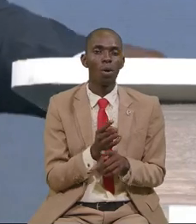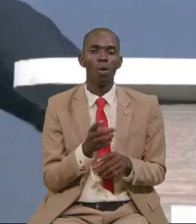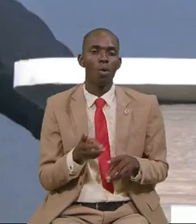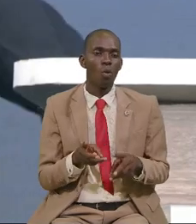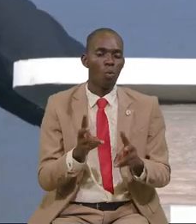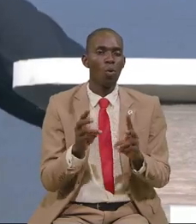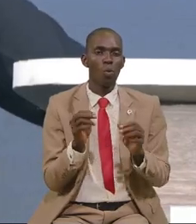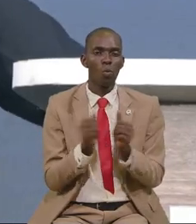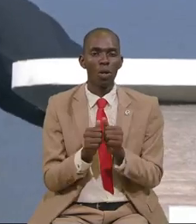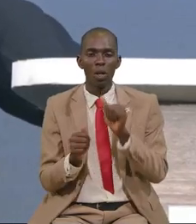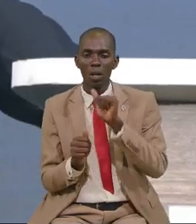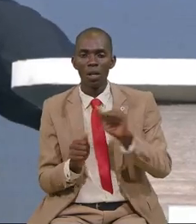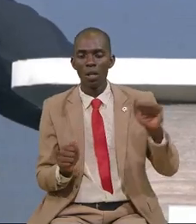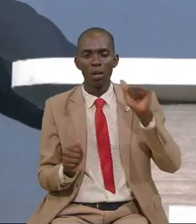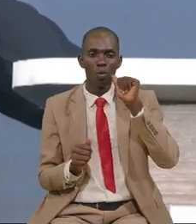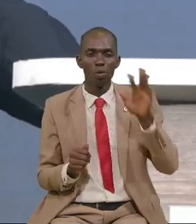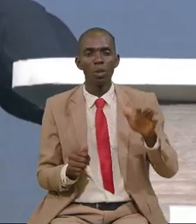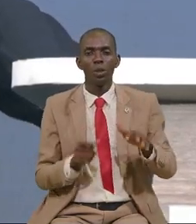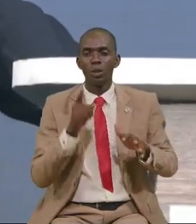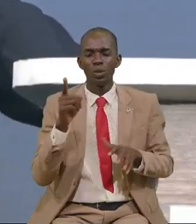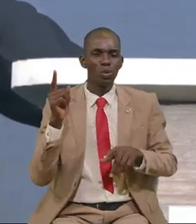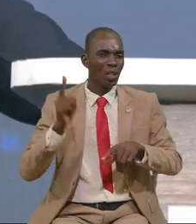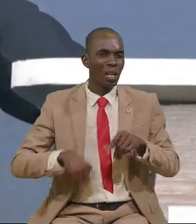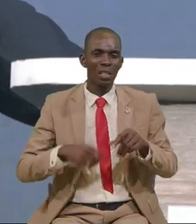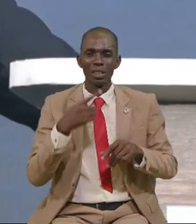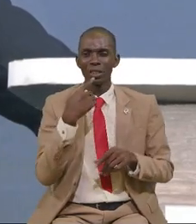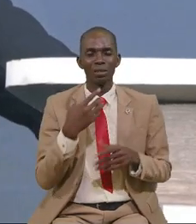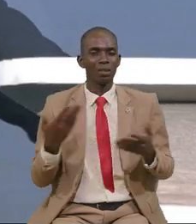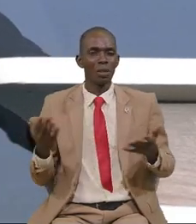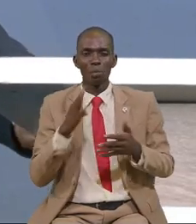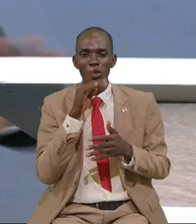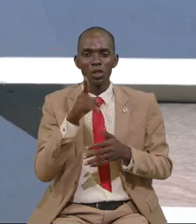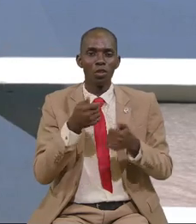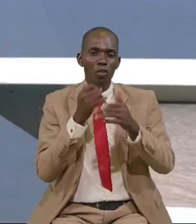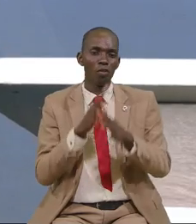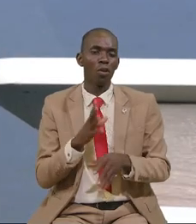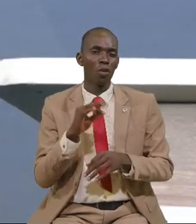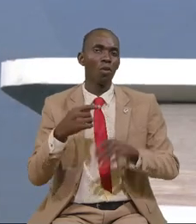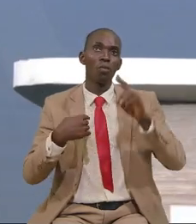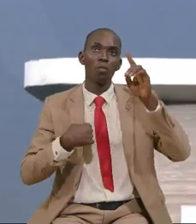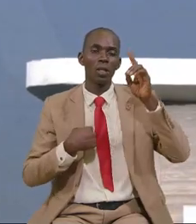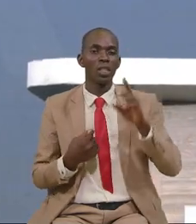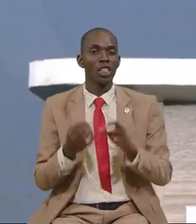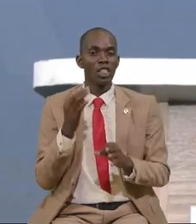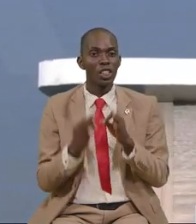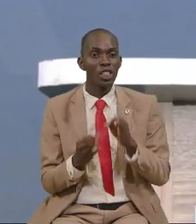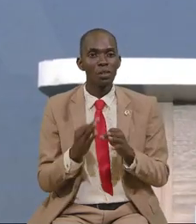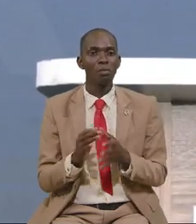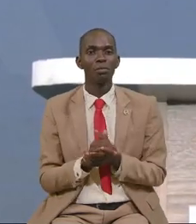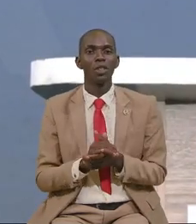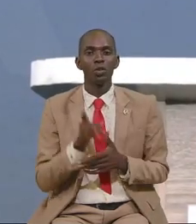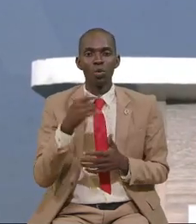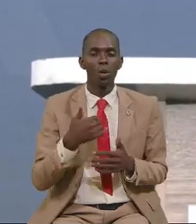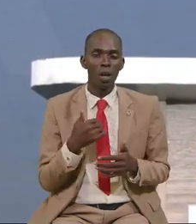with a woman, you couldn't say, be ye followers of me. If he had been